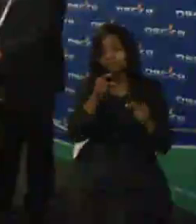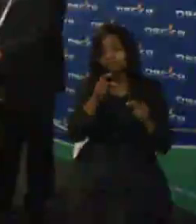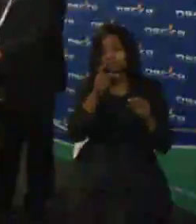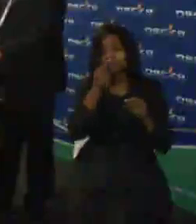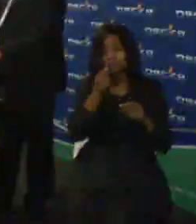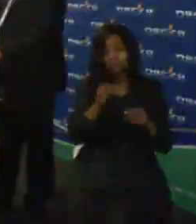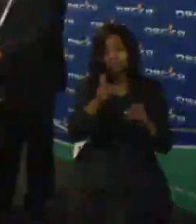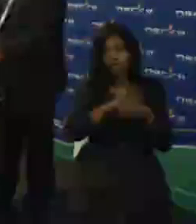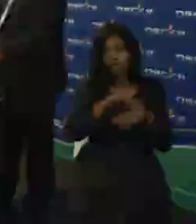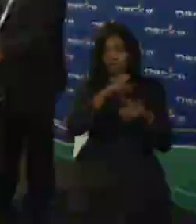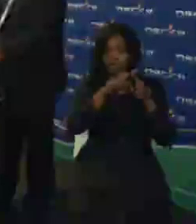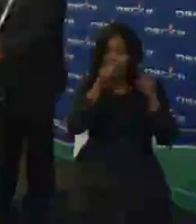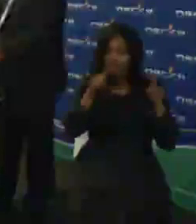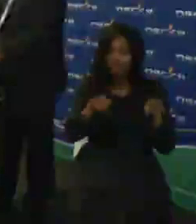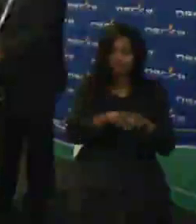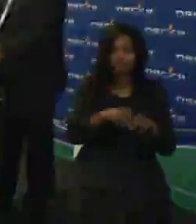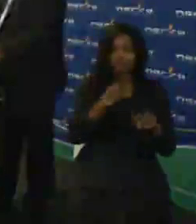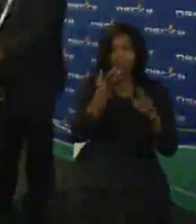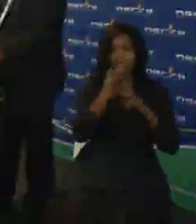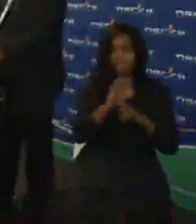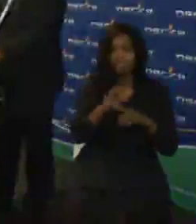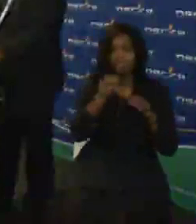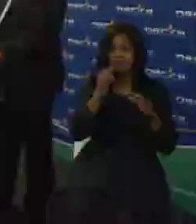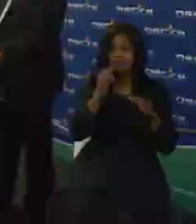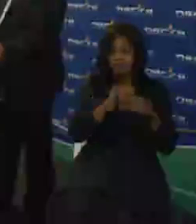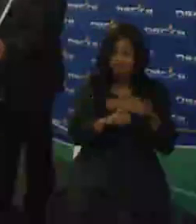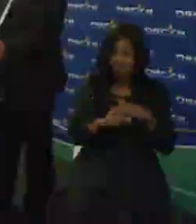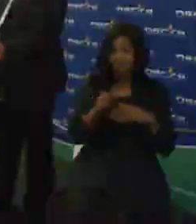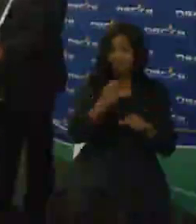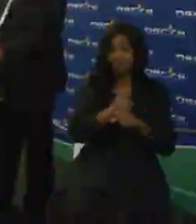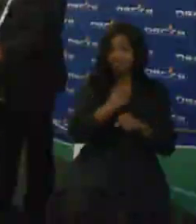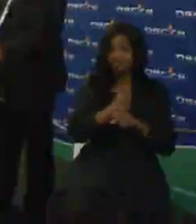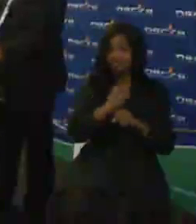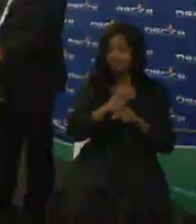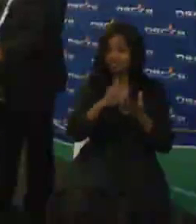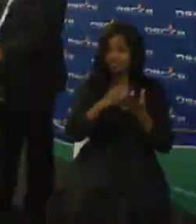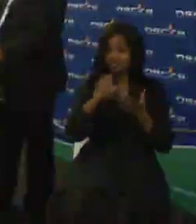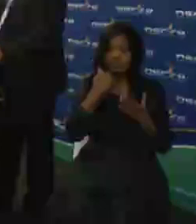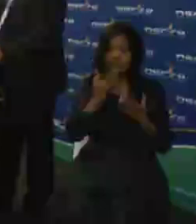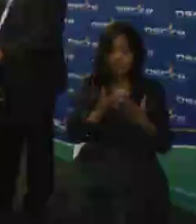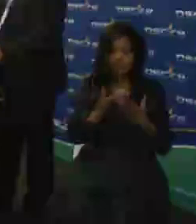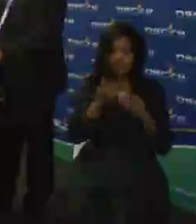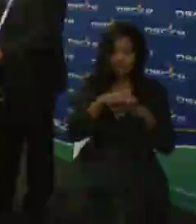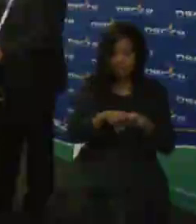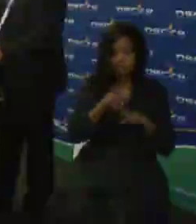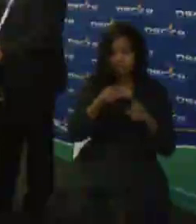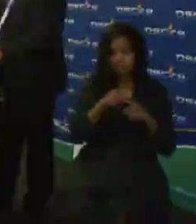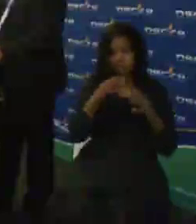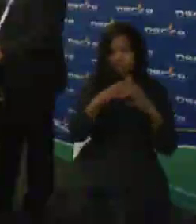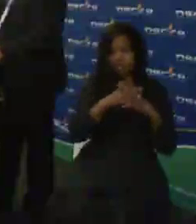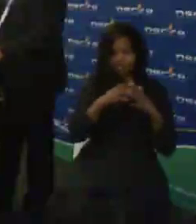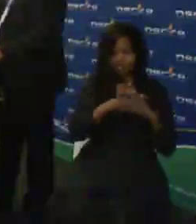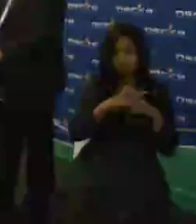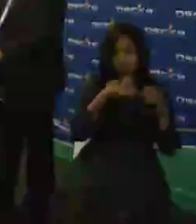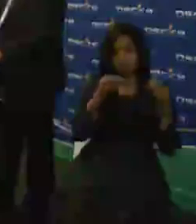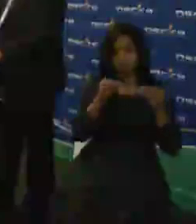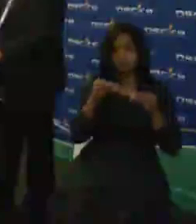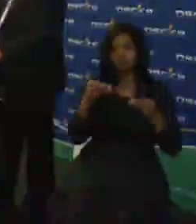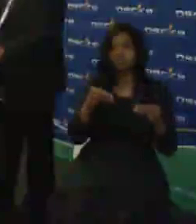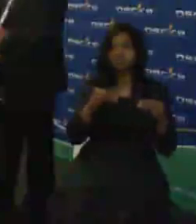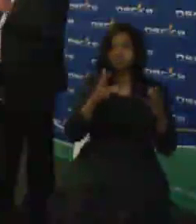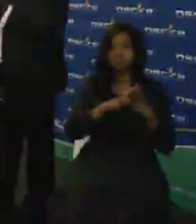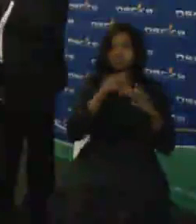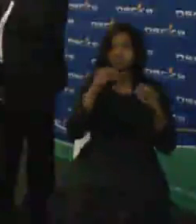on the table, and we've shown under generation, and it applies to our network businesses as well, many of